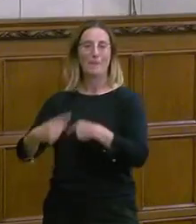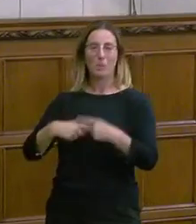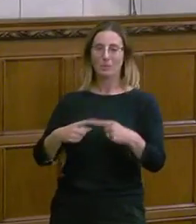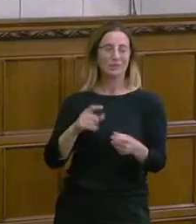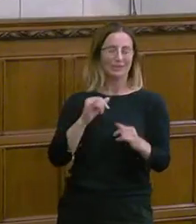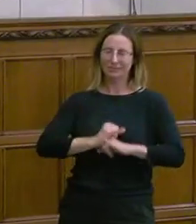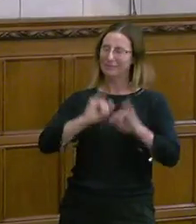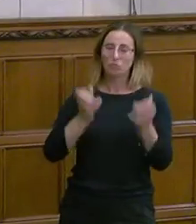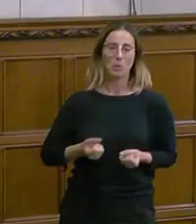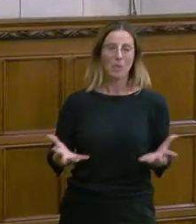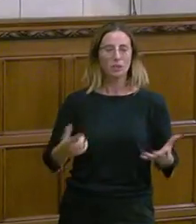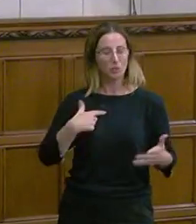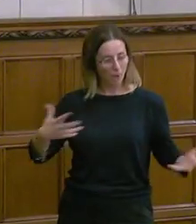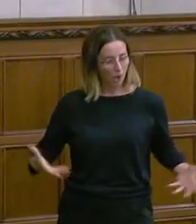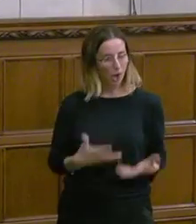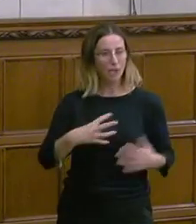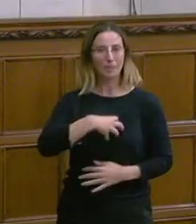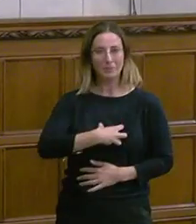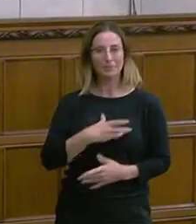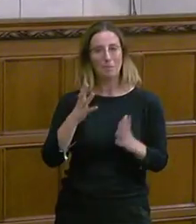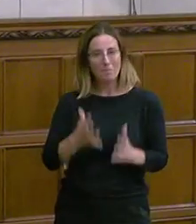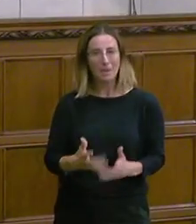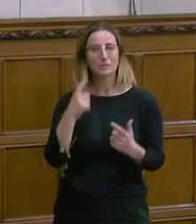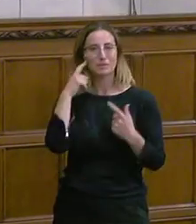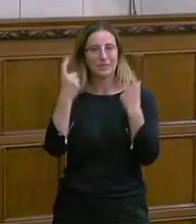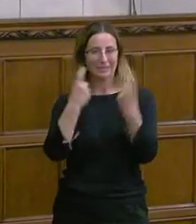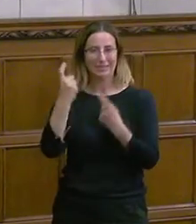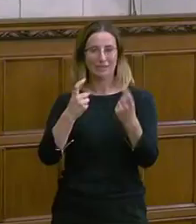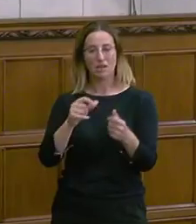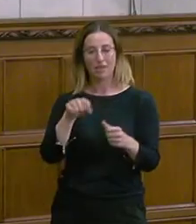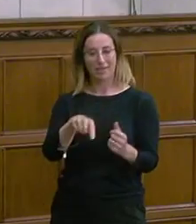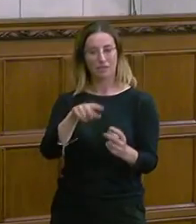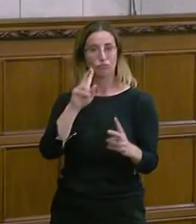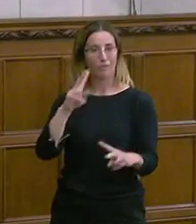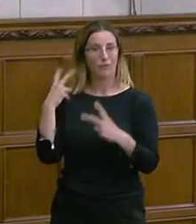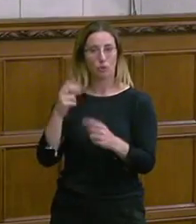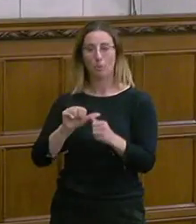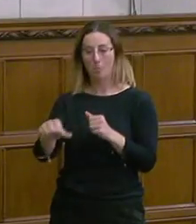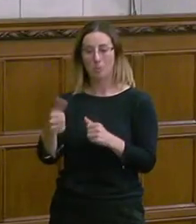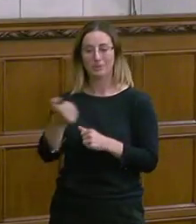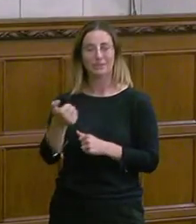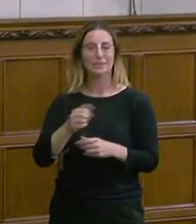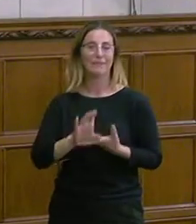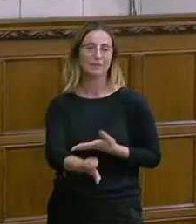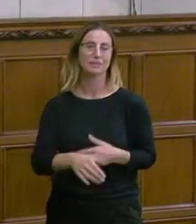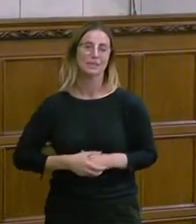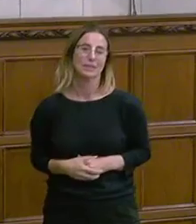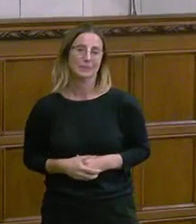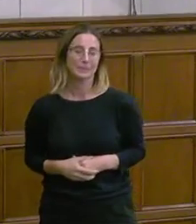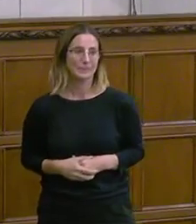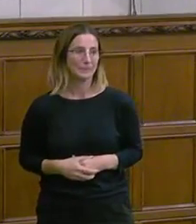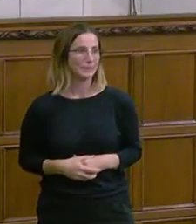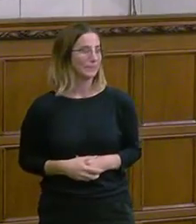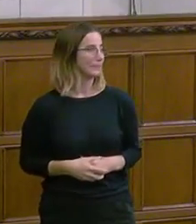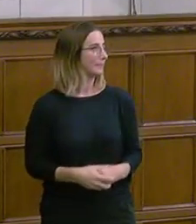waste. So I would urge that the Minister also consider the part of the review post-16 funding. Thank you. Mike